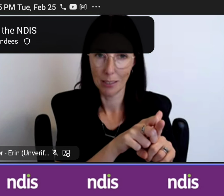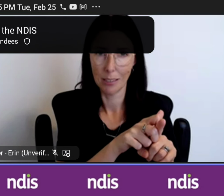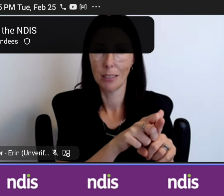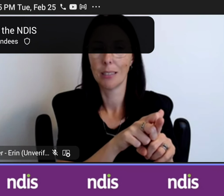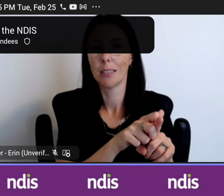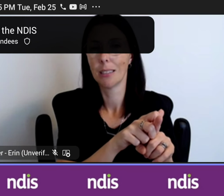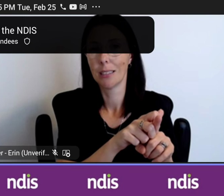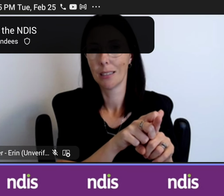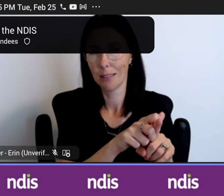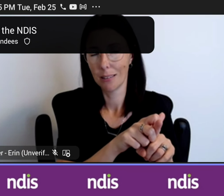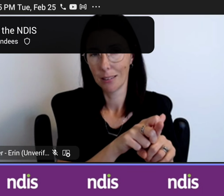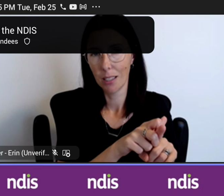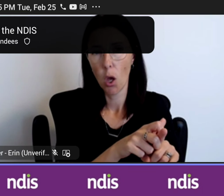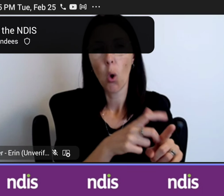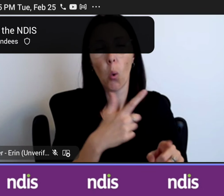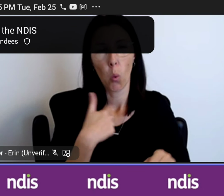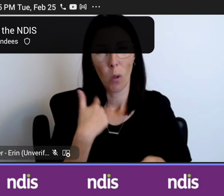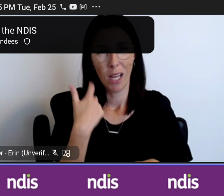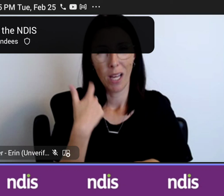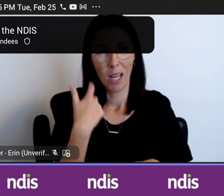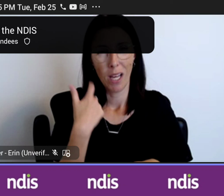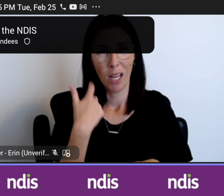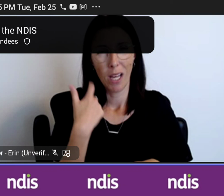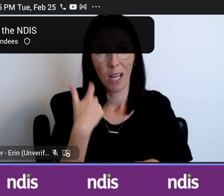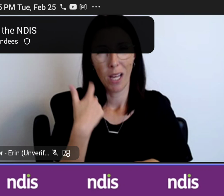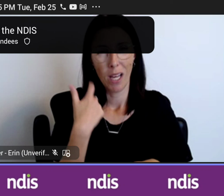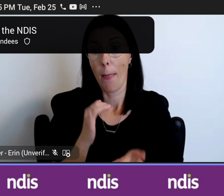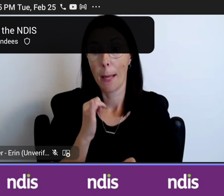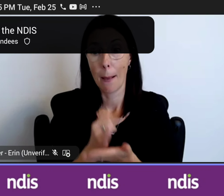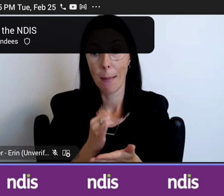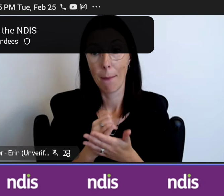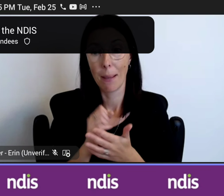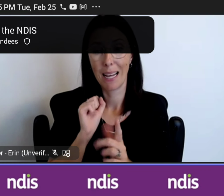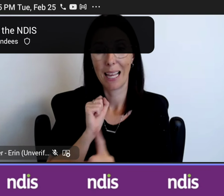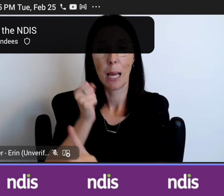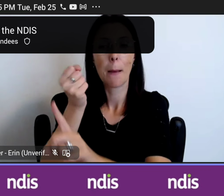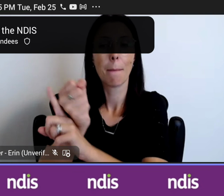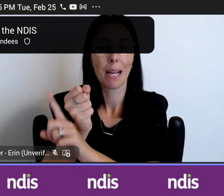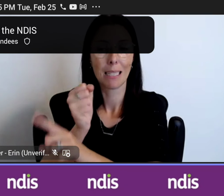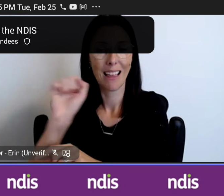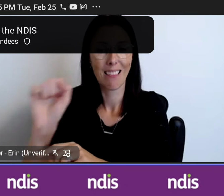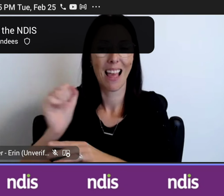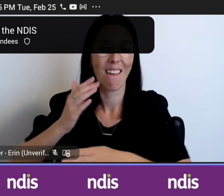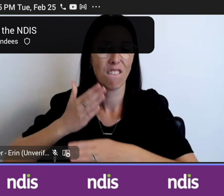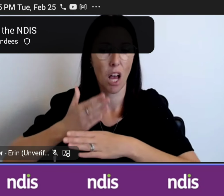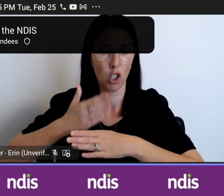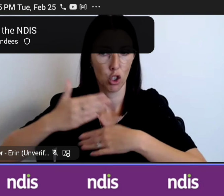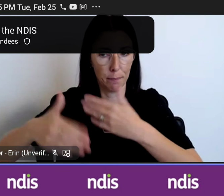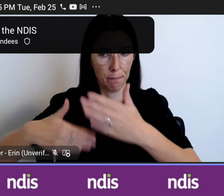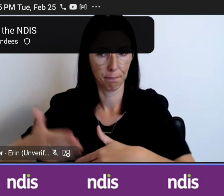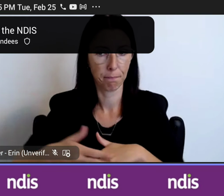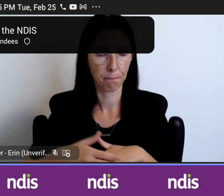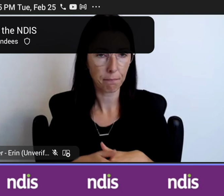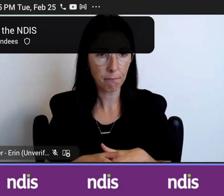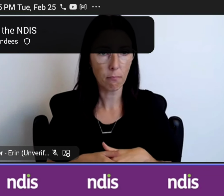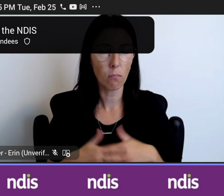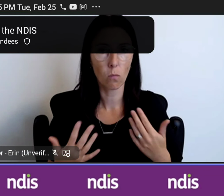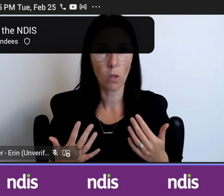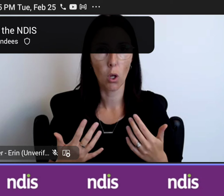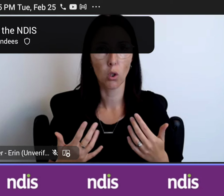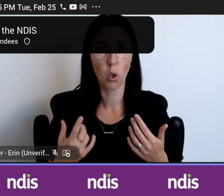scheme, we try and understand how their impairment impacts on their function. So individuals with the